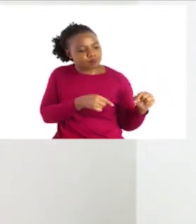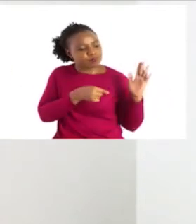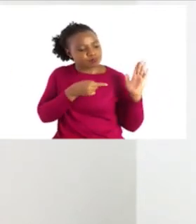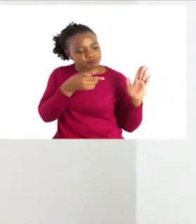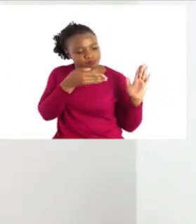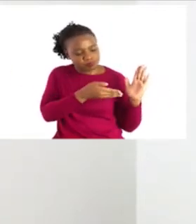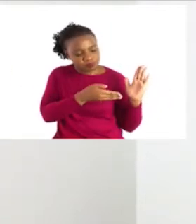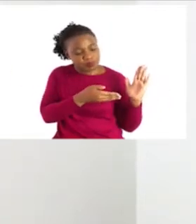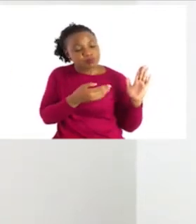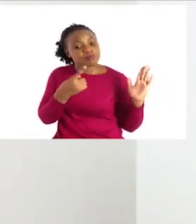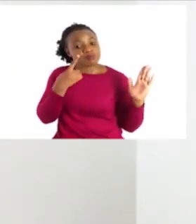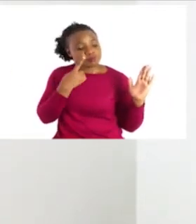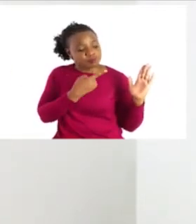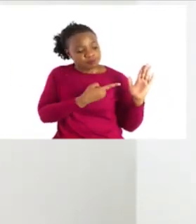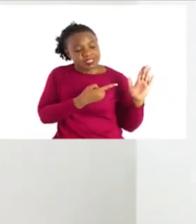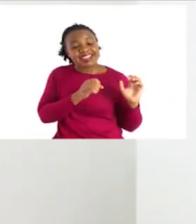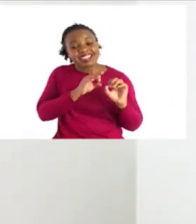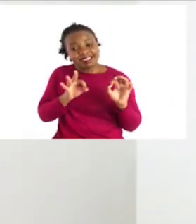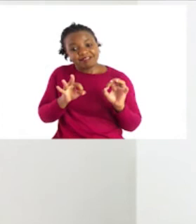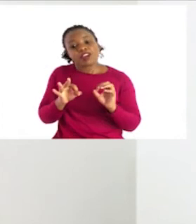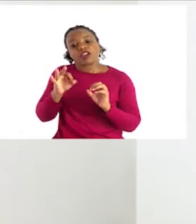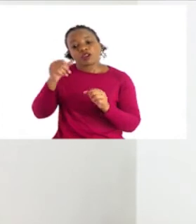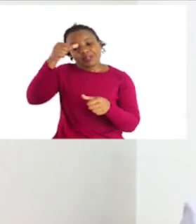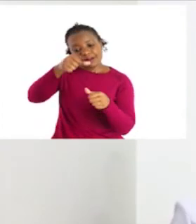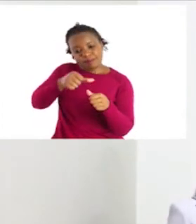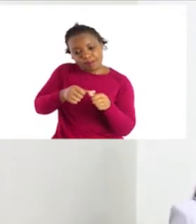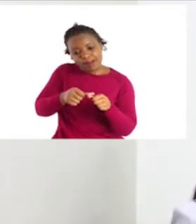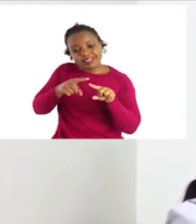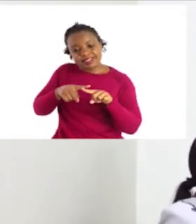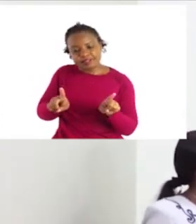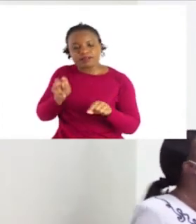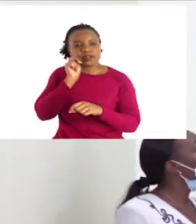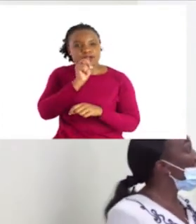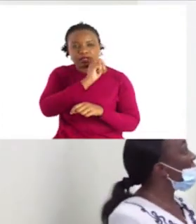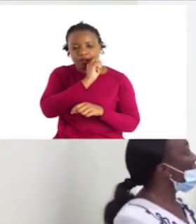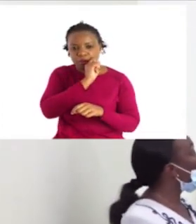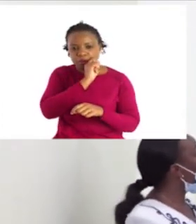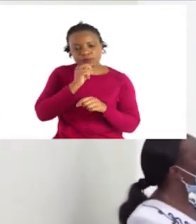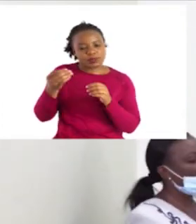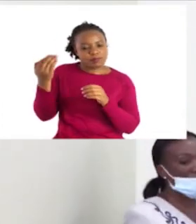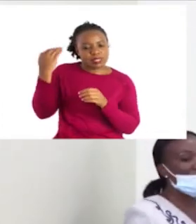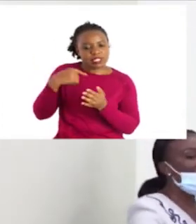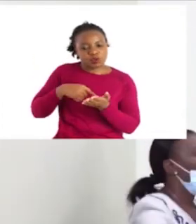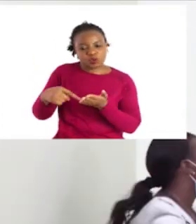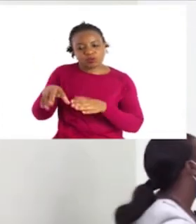still remember the types of nouns that we did. Chanel, look on the